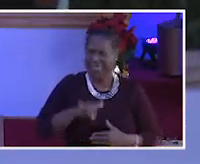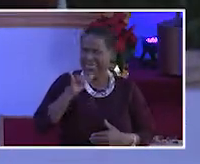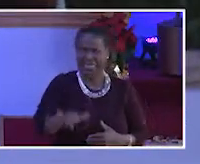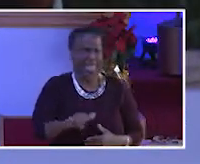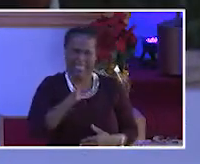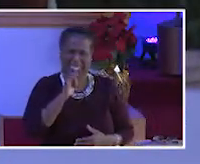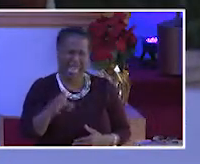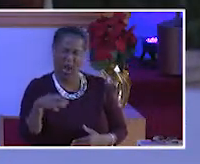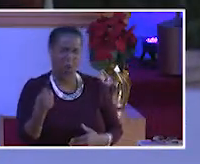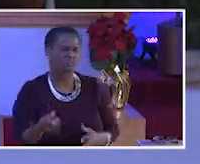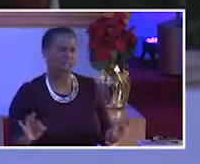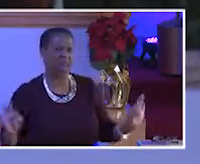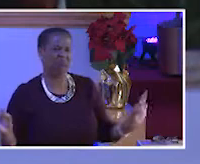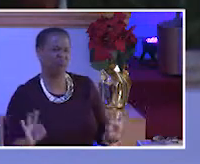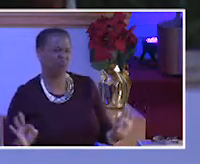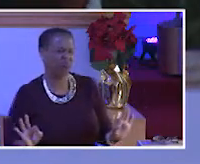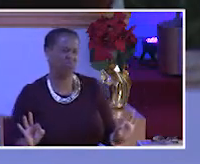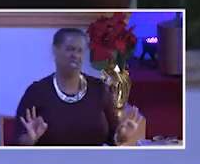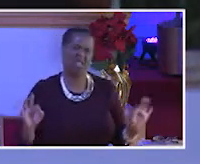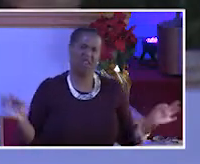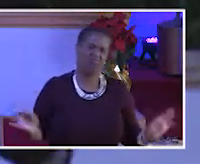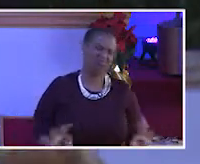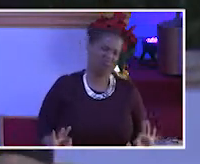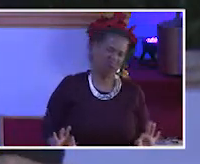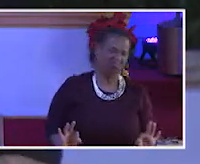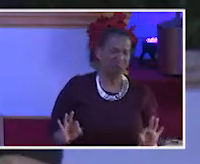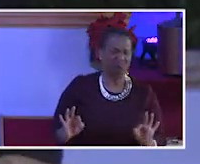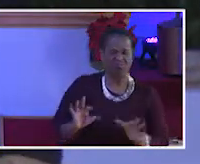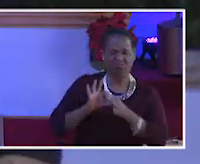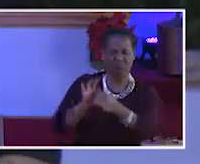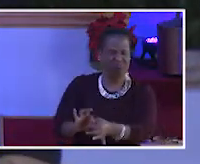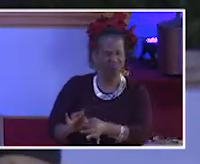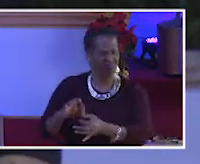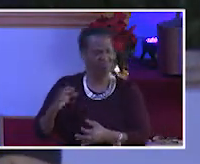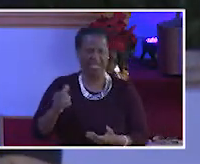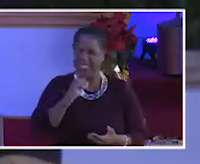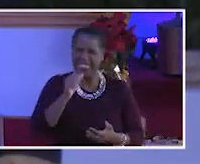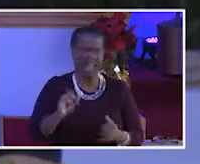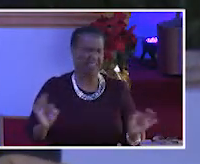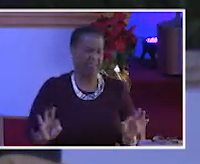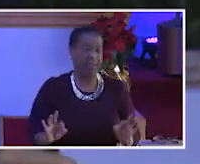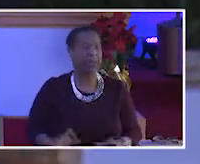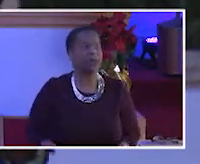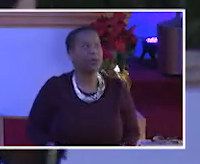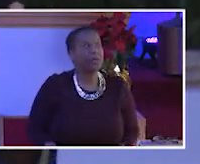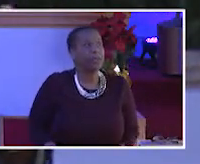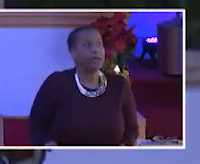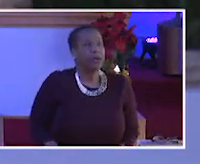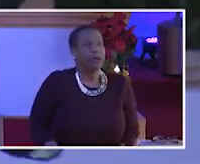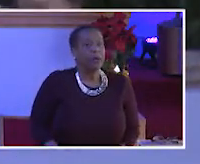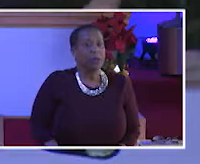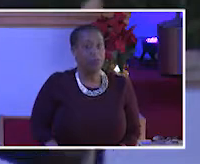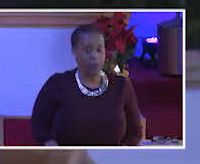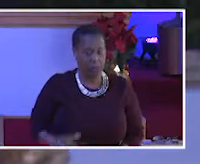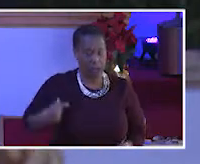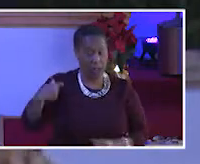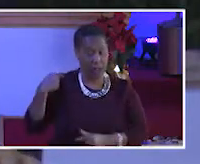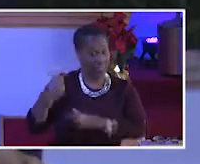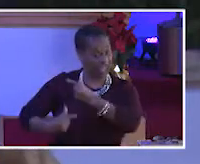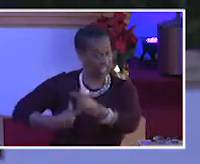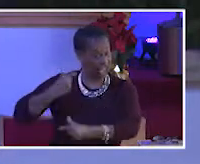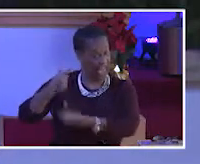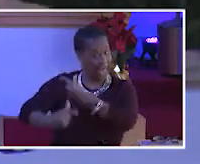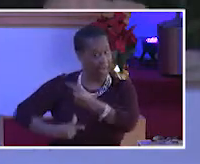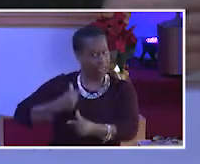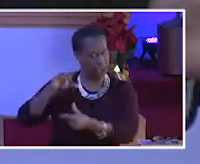a mere genealogical link to the preceding verses in which the genealogy of the family tree of